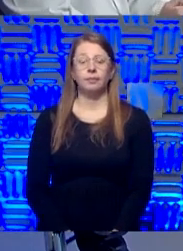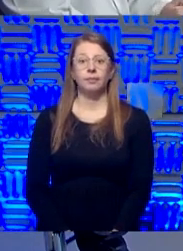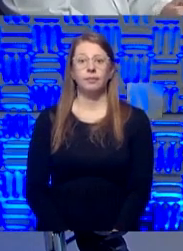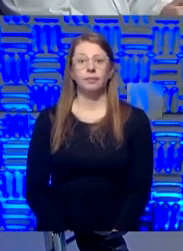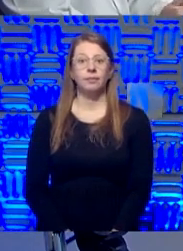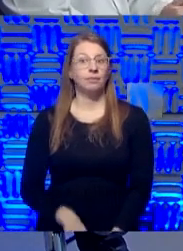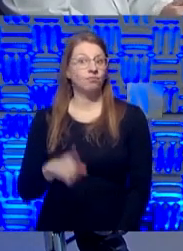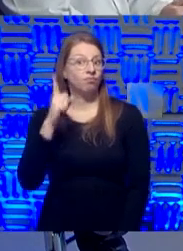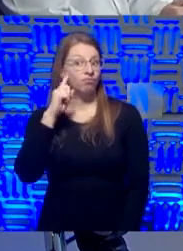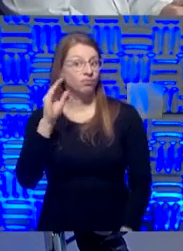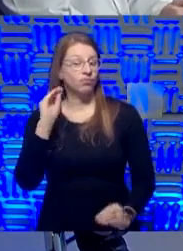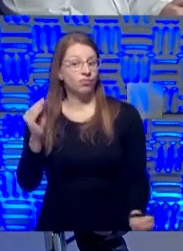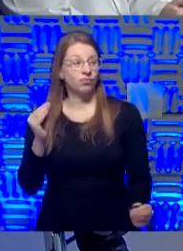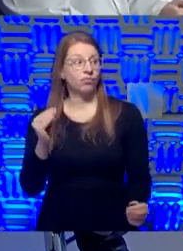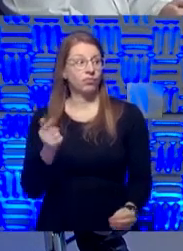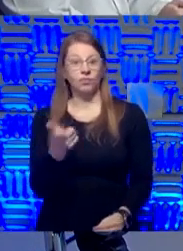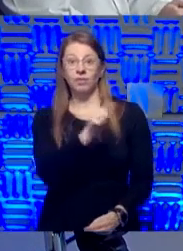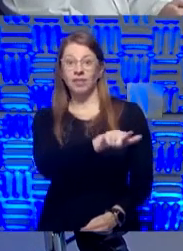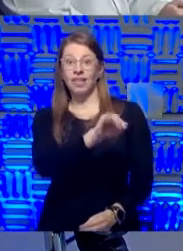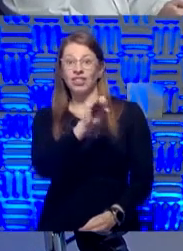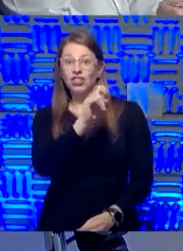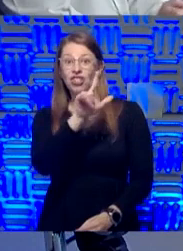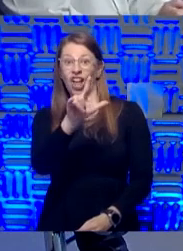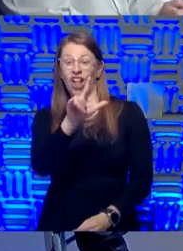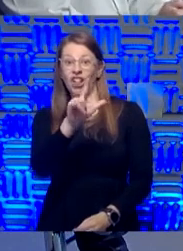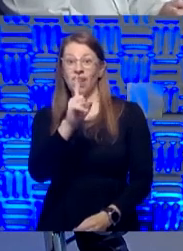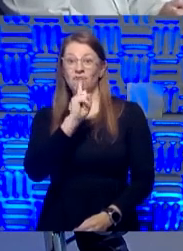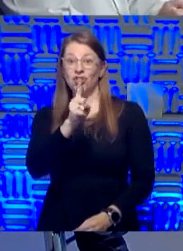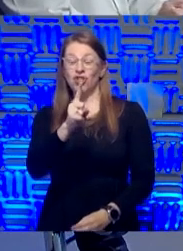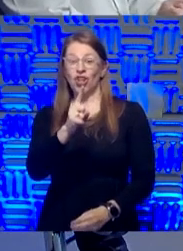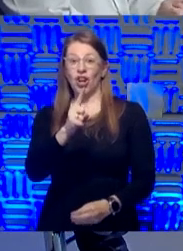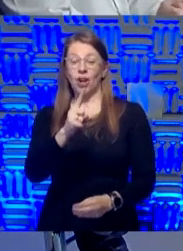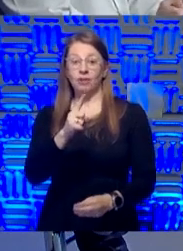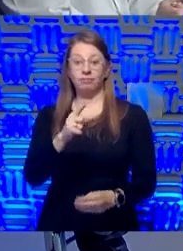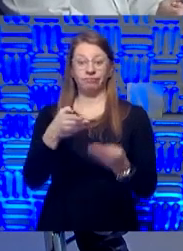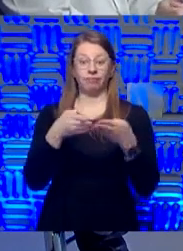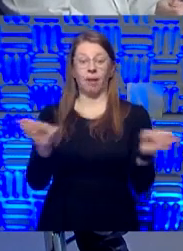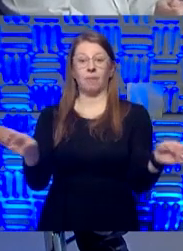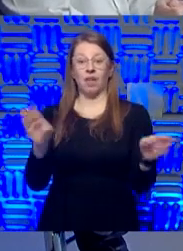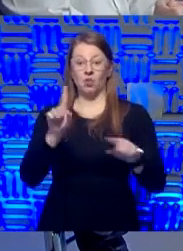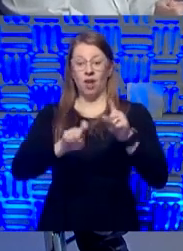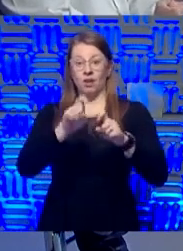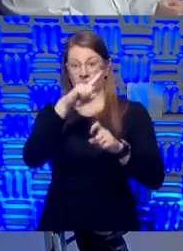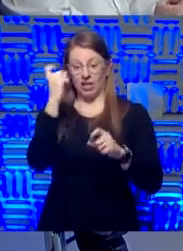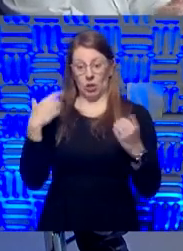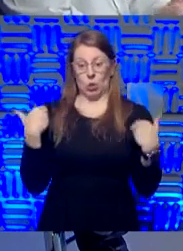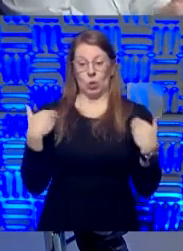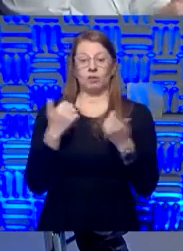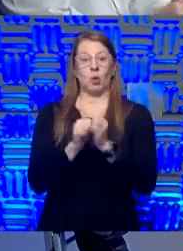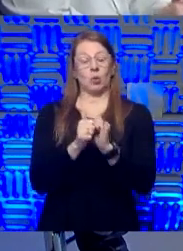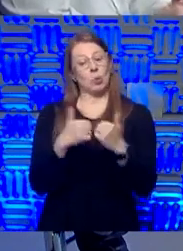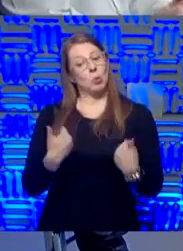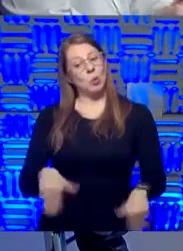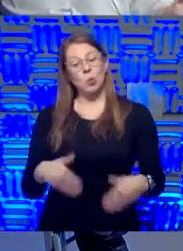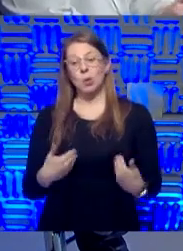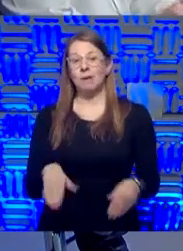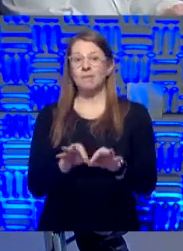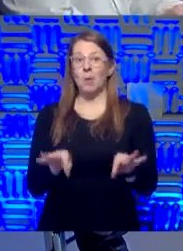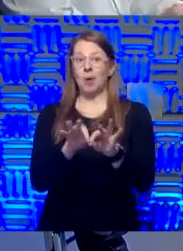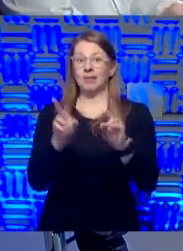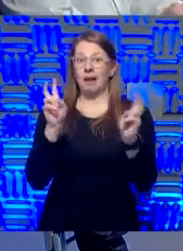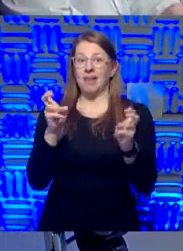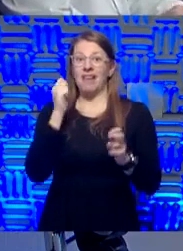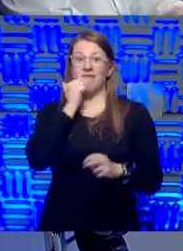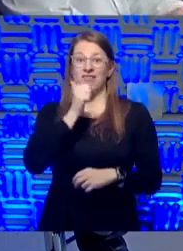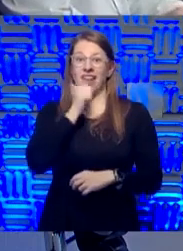I'm not hearing any, so I'm going to turn to Jill and say I bet there are some public questions because we know that youth sports has been a hot topic every day. We do. We